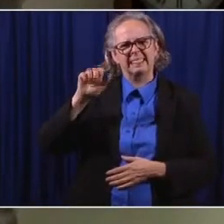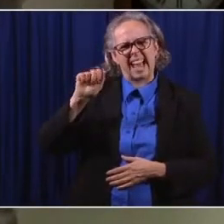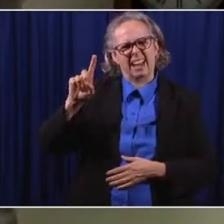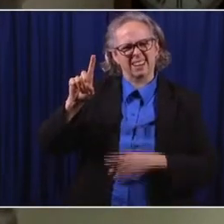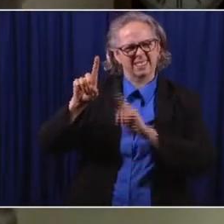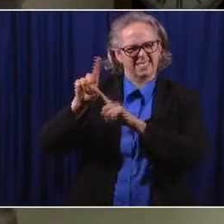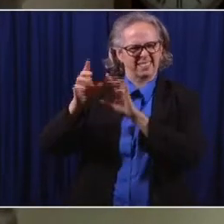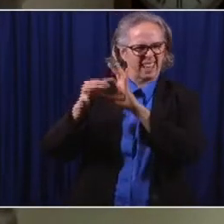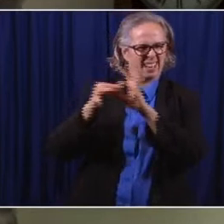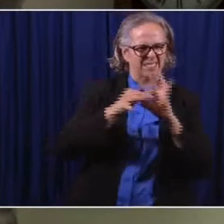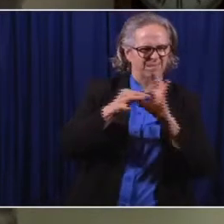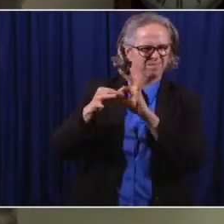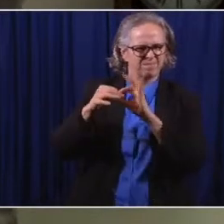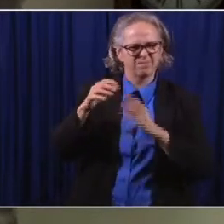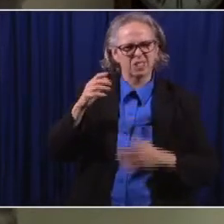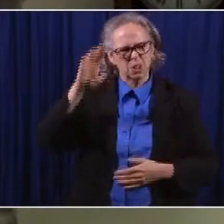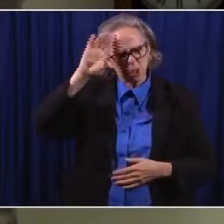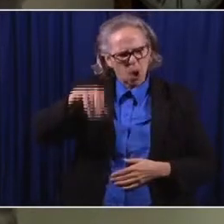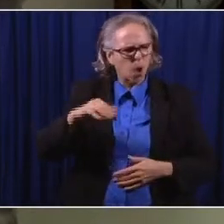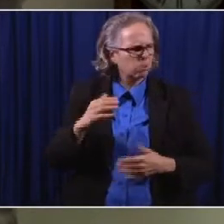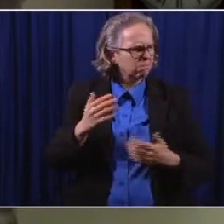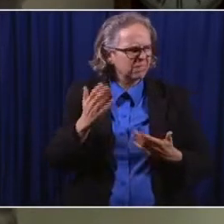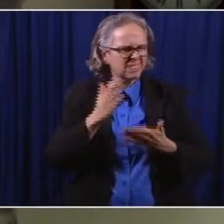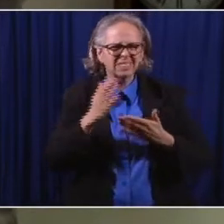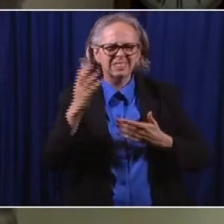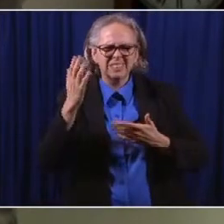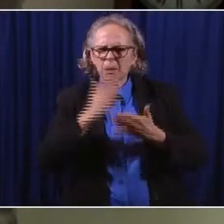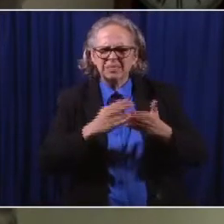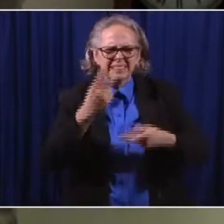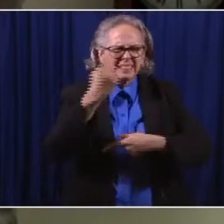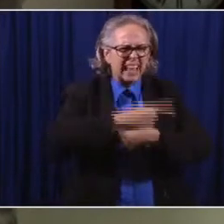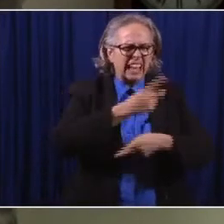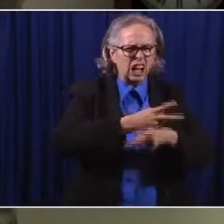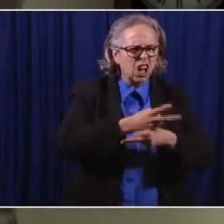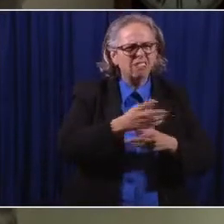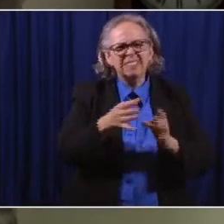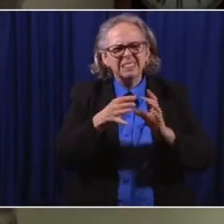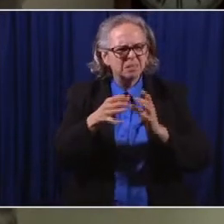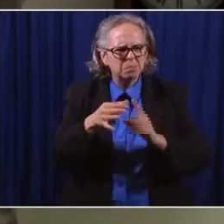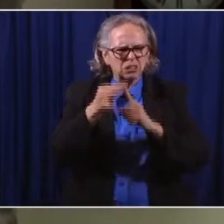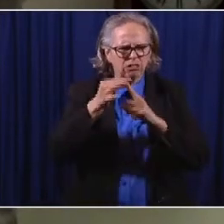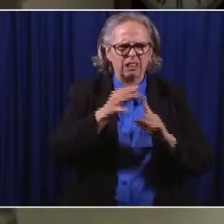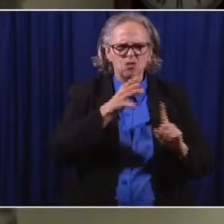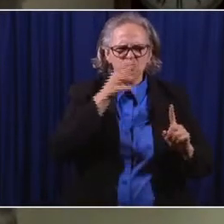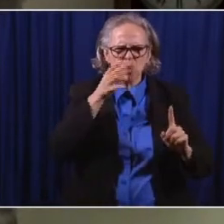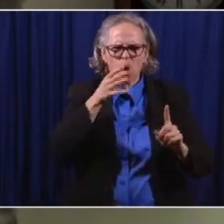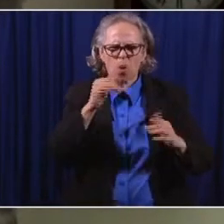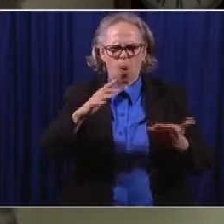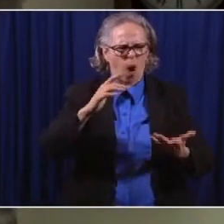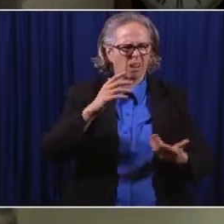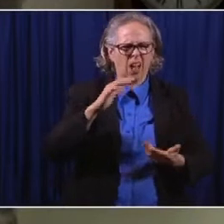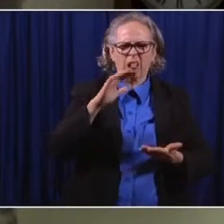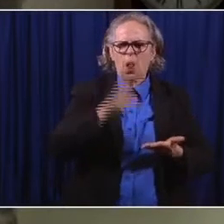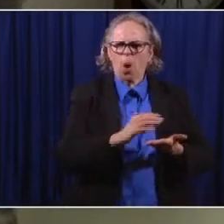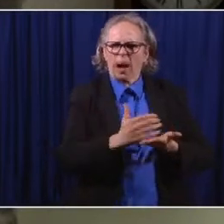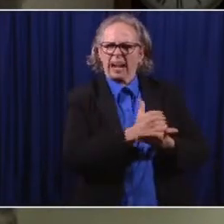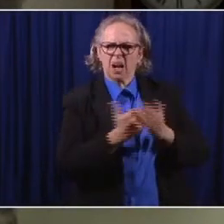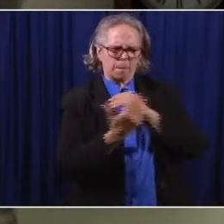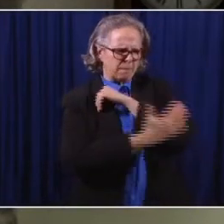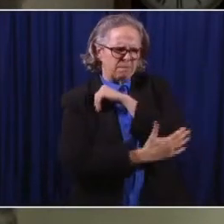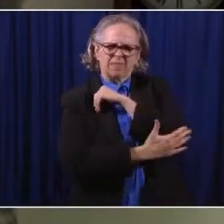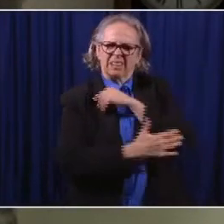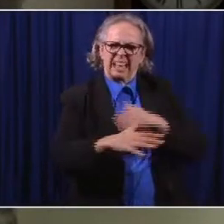care facilities in our state, particularly in lower income areas, where through no fault of their own, their drinking water flows through